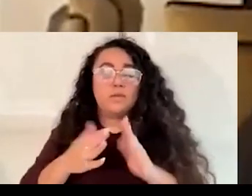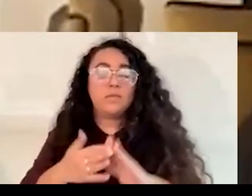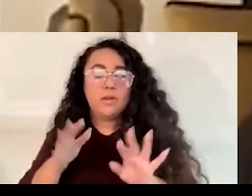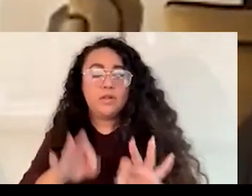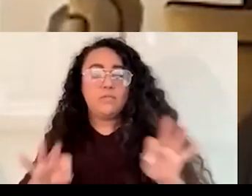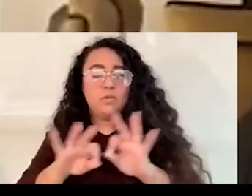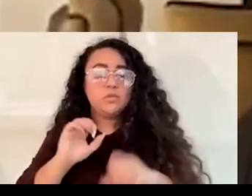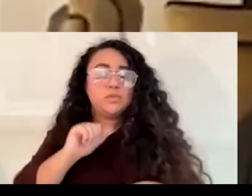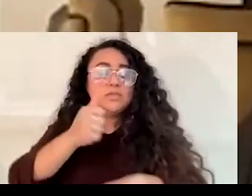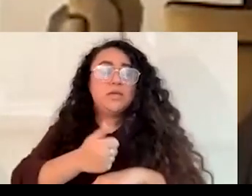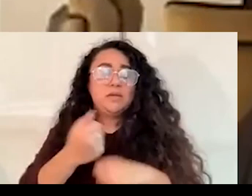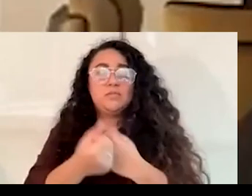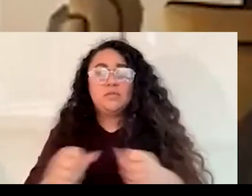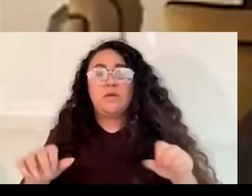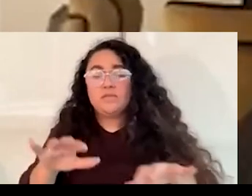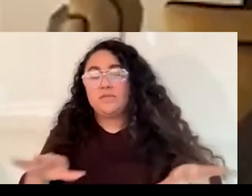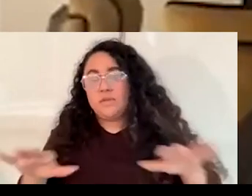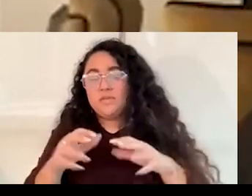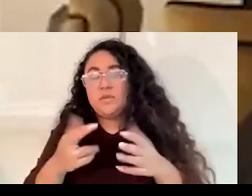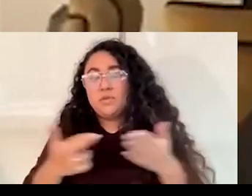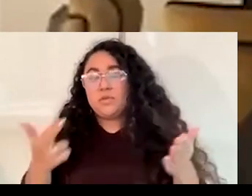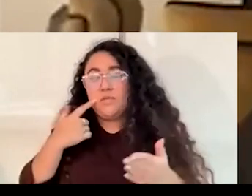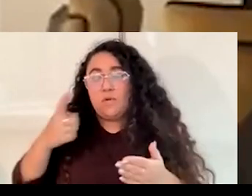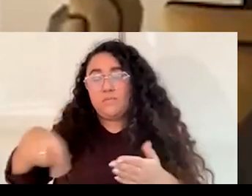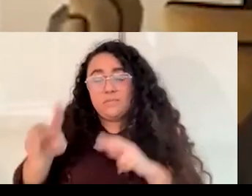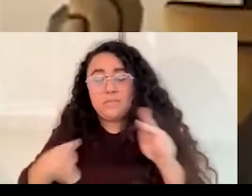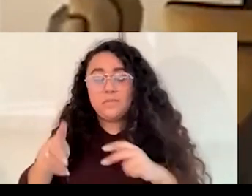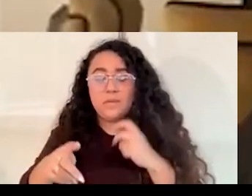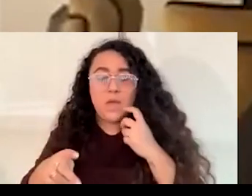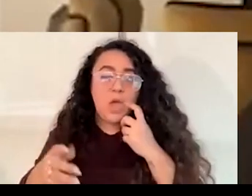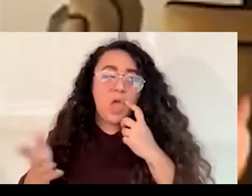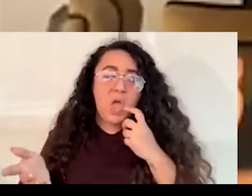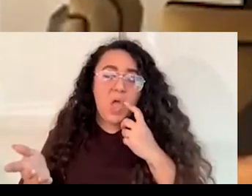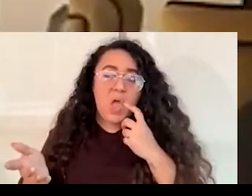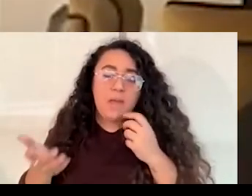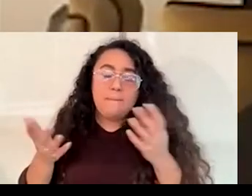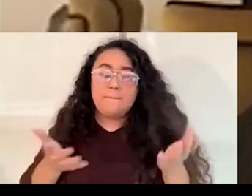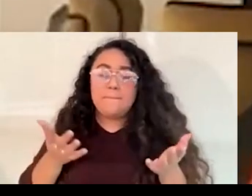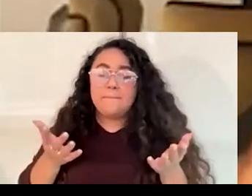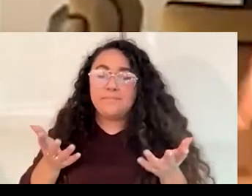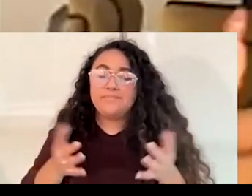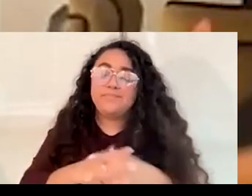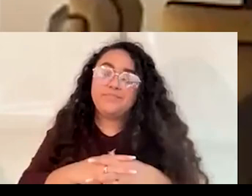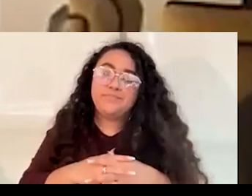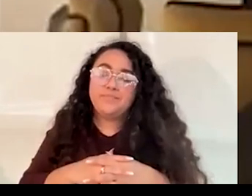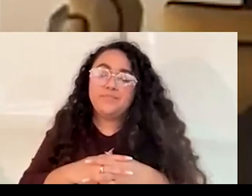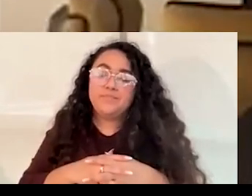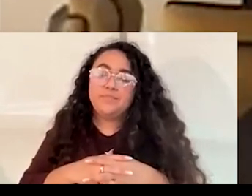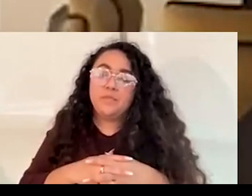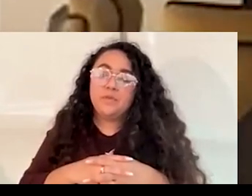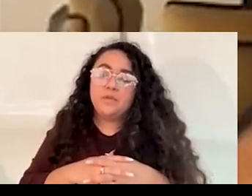safe spaces and also resources for folks, I mean, those that are closest